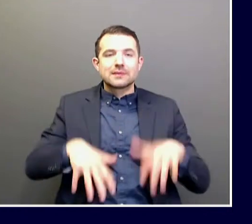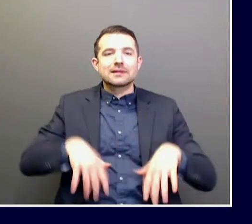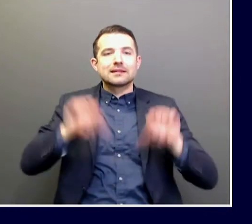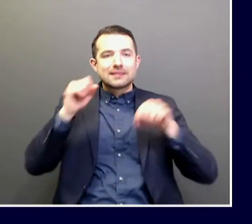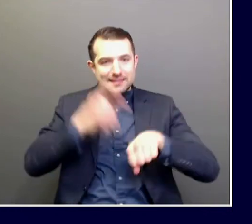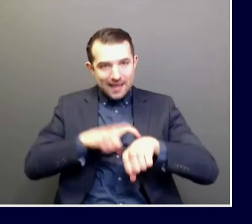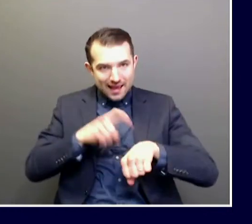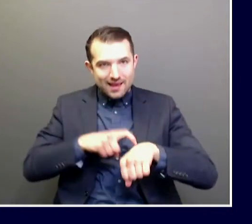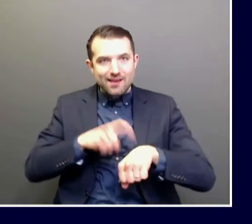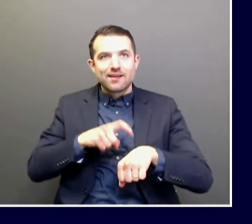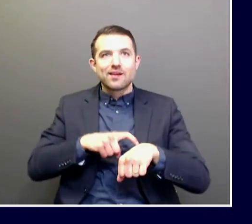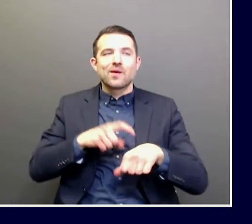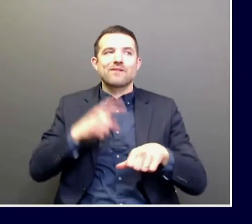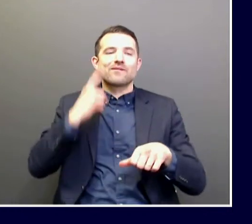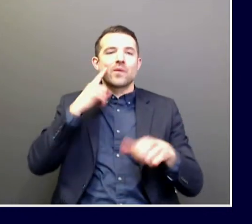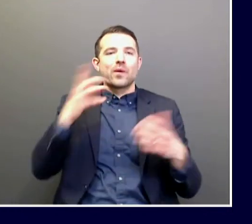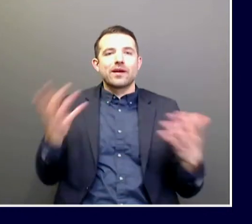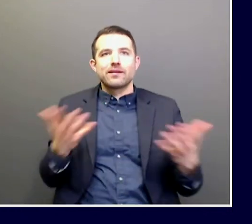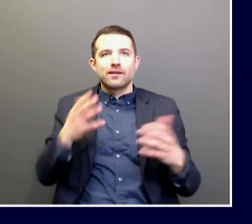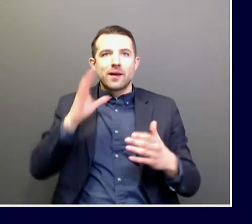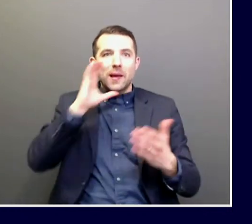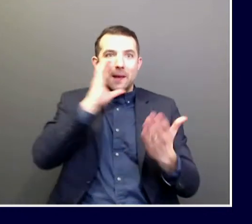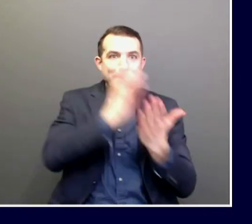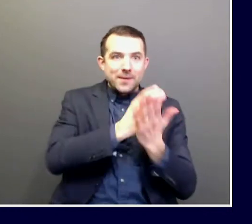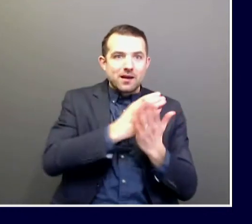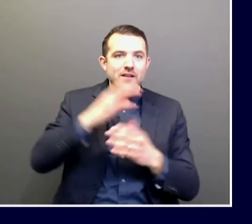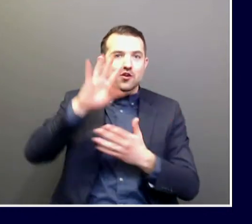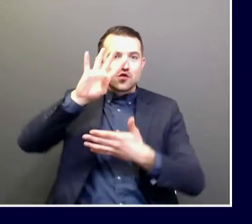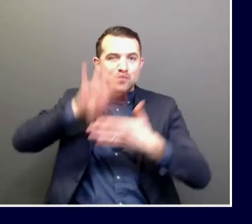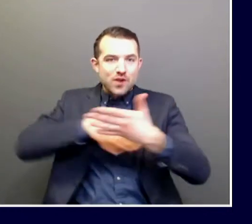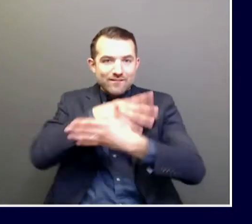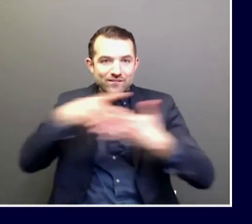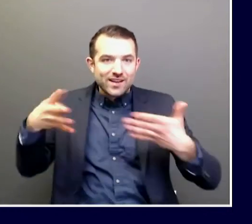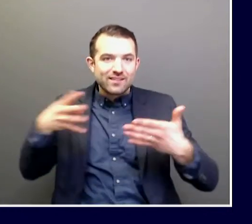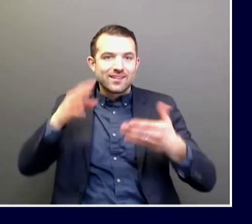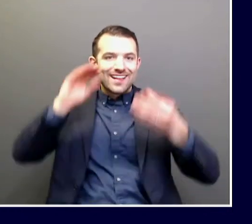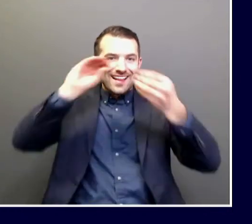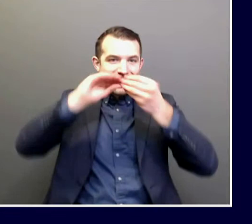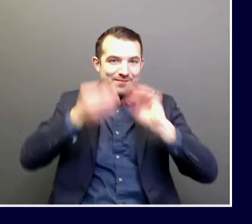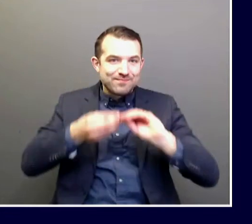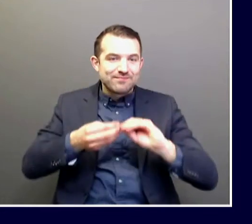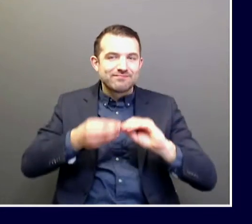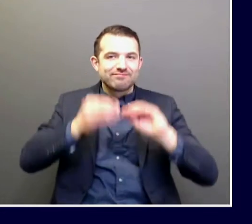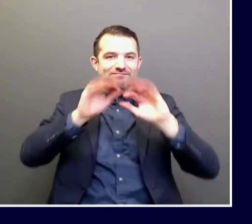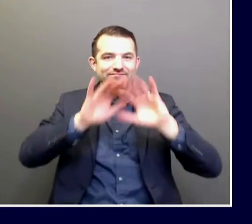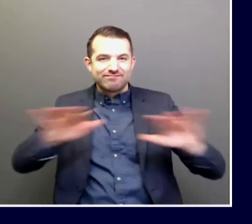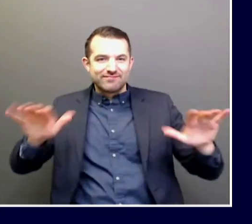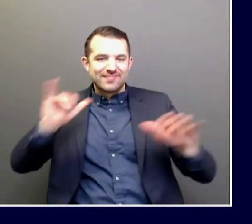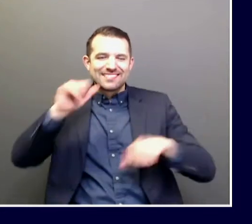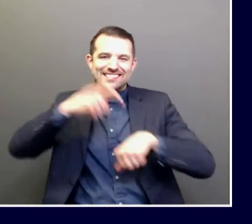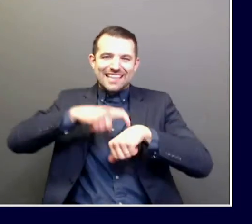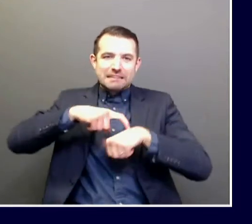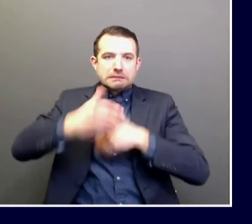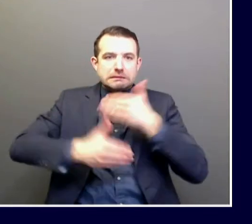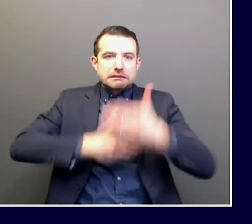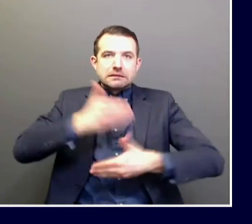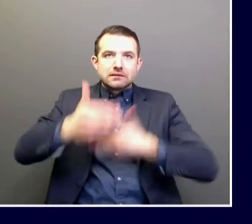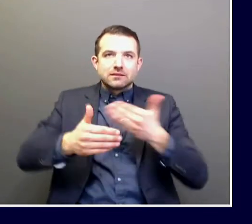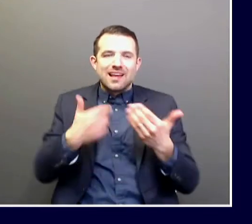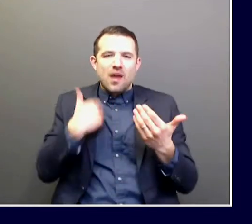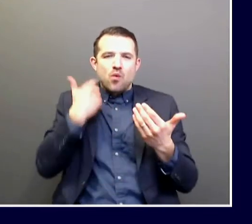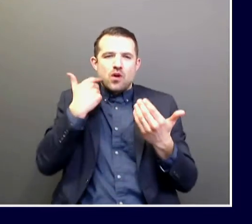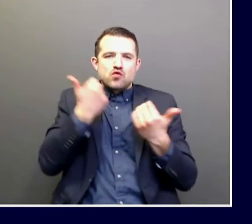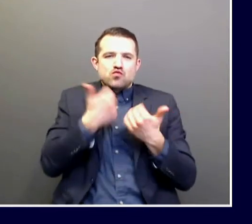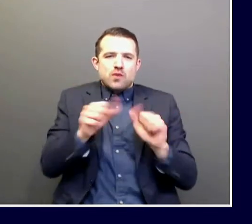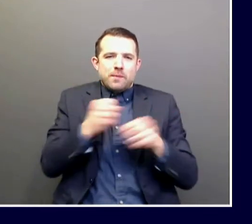get them the way that they should be, to make the data usable, digestible, understandable. So we're working on that. We